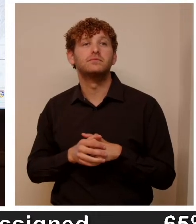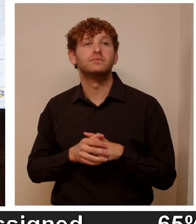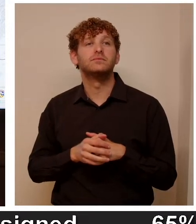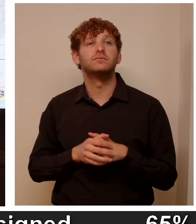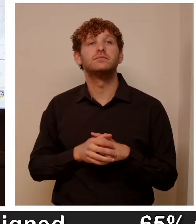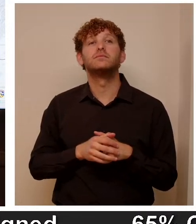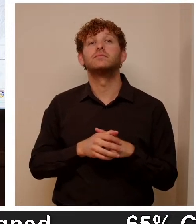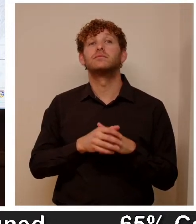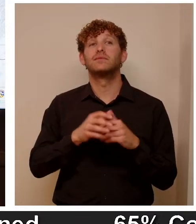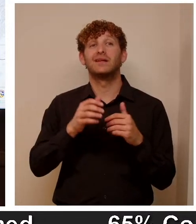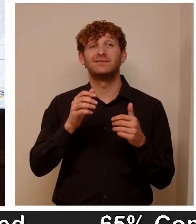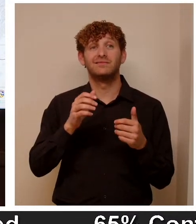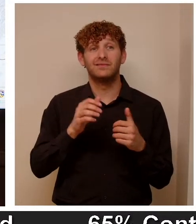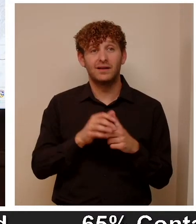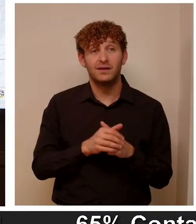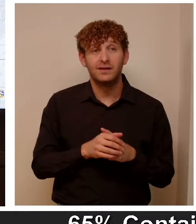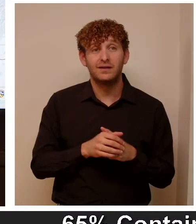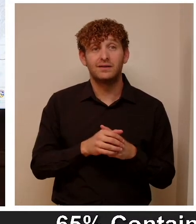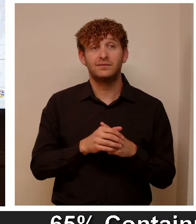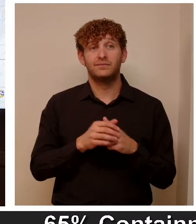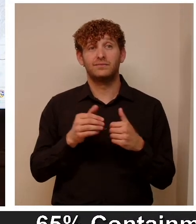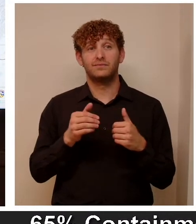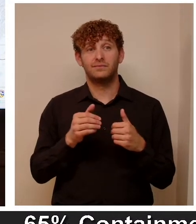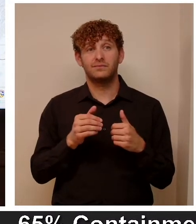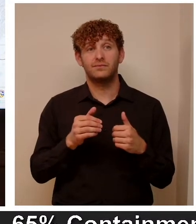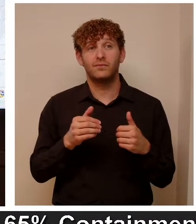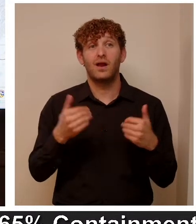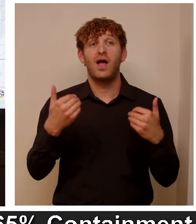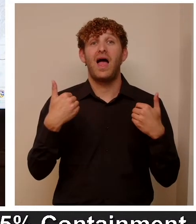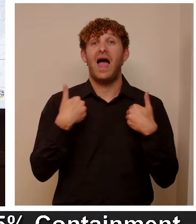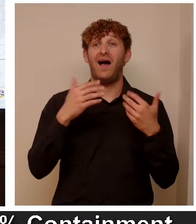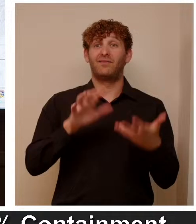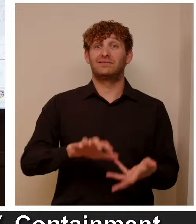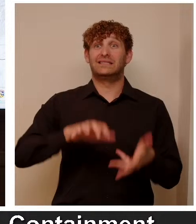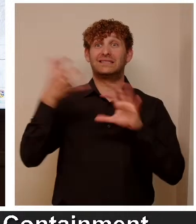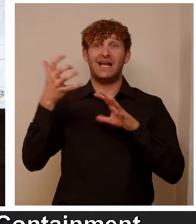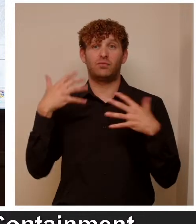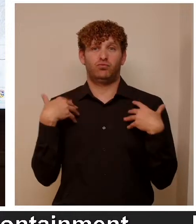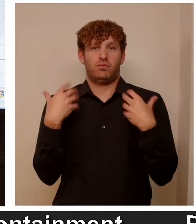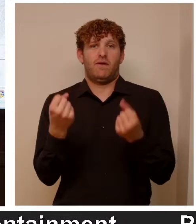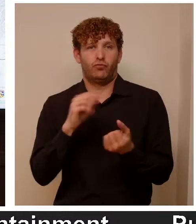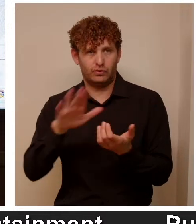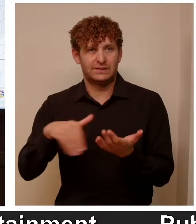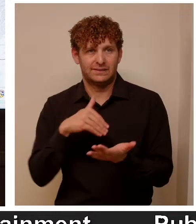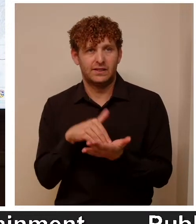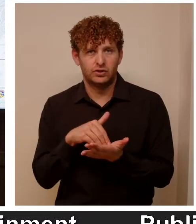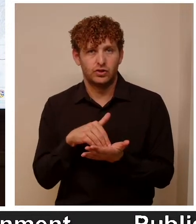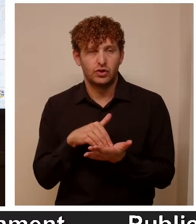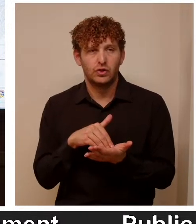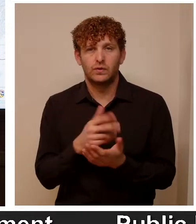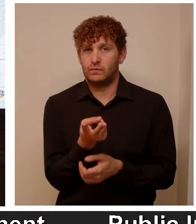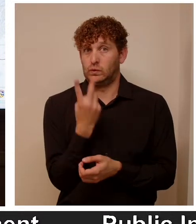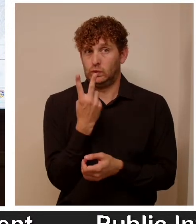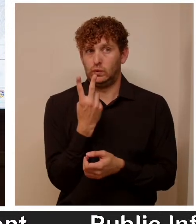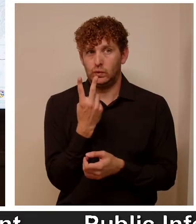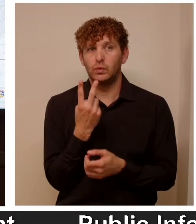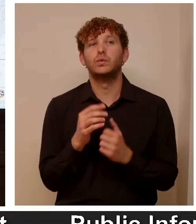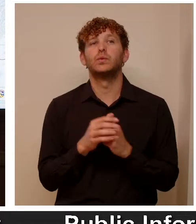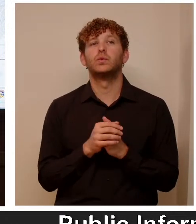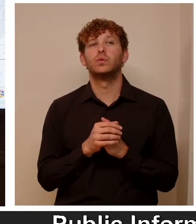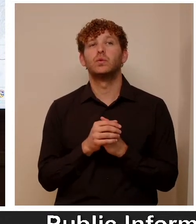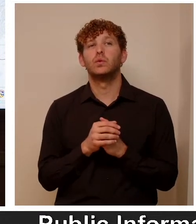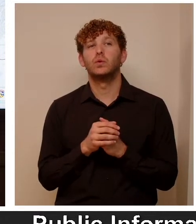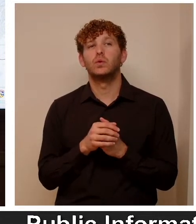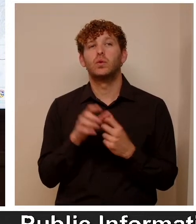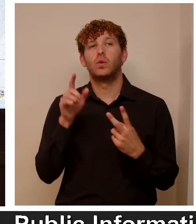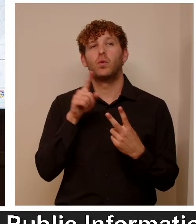the Pasadena City Community College Education Center at 3035 East Foothill Boulevard, and at UCLA